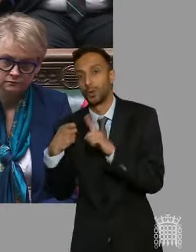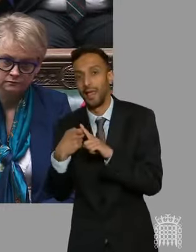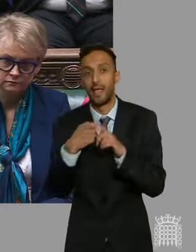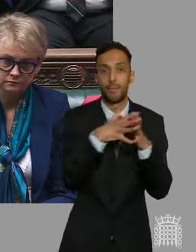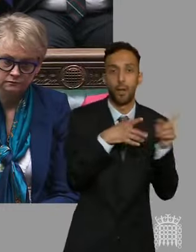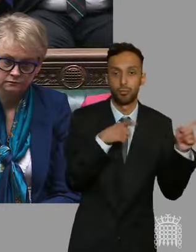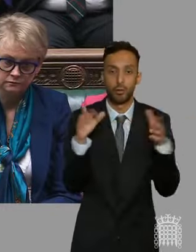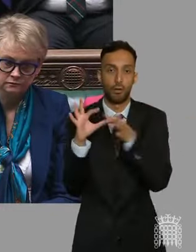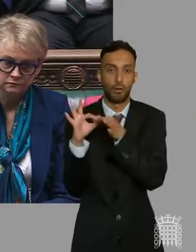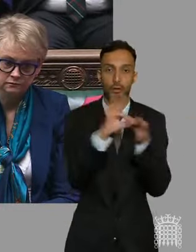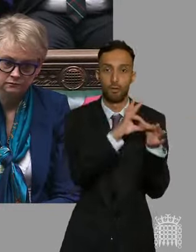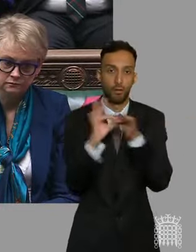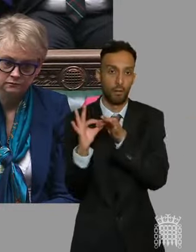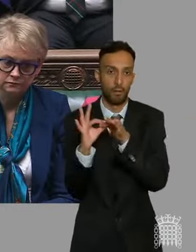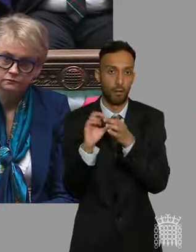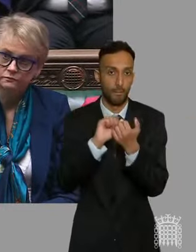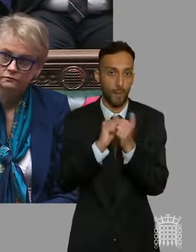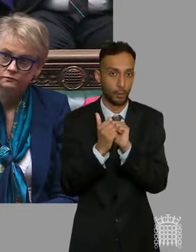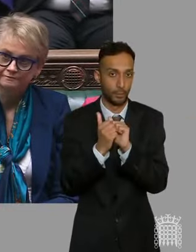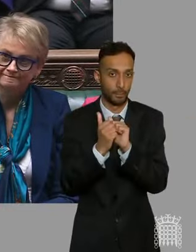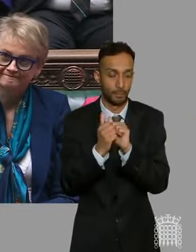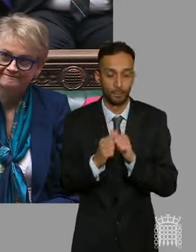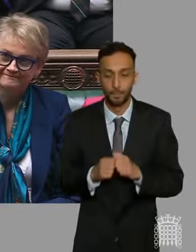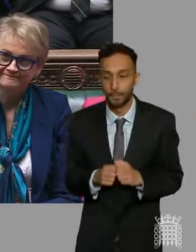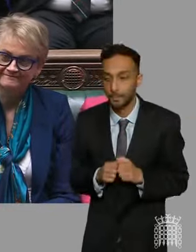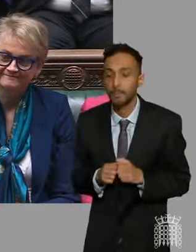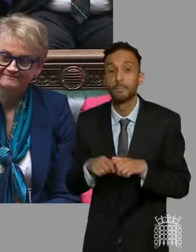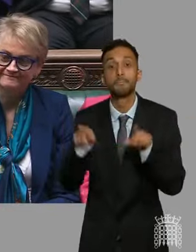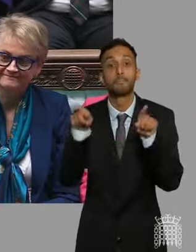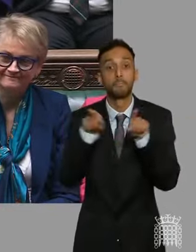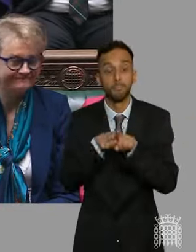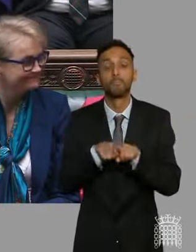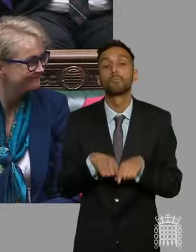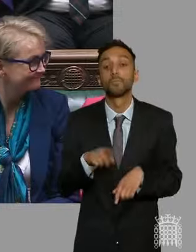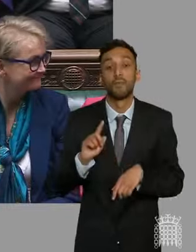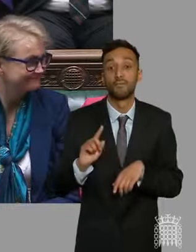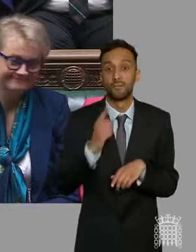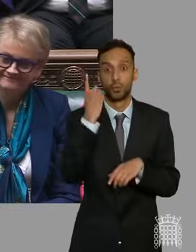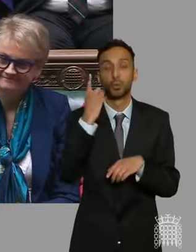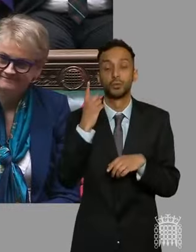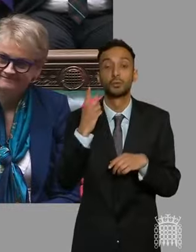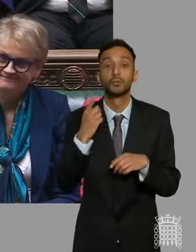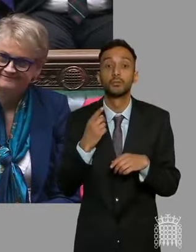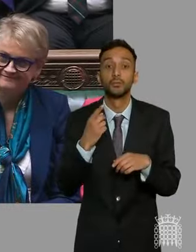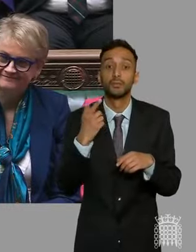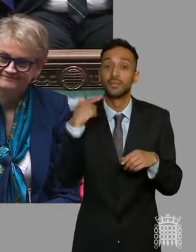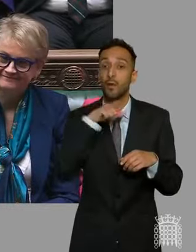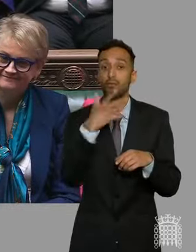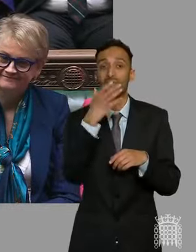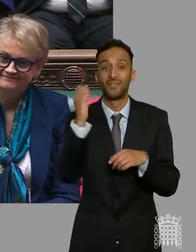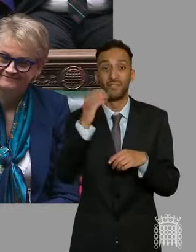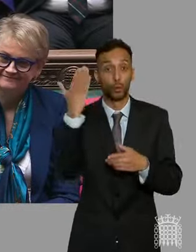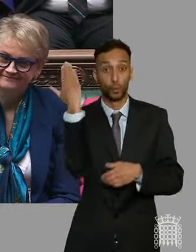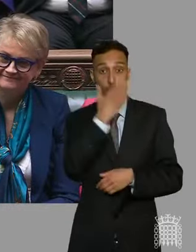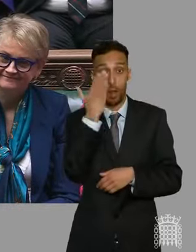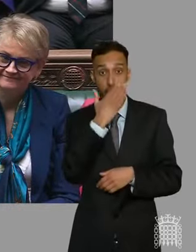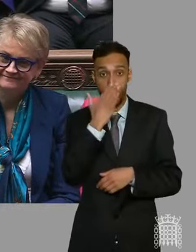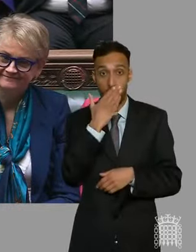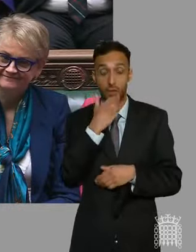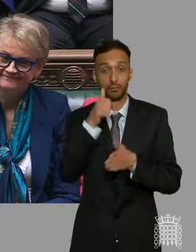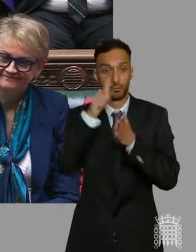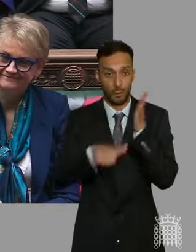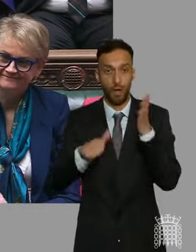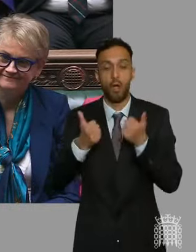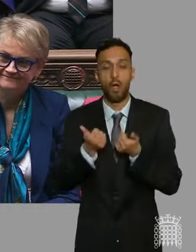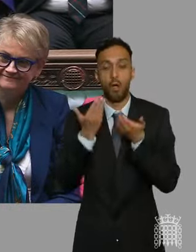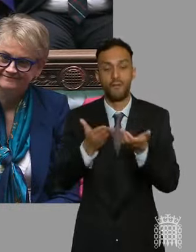750 schools to start offering free breakfast clubs. This is our plan for change in action, ensuring every child has the chance to